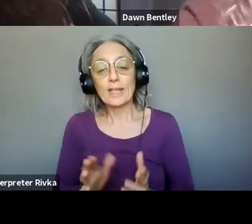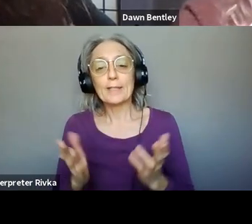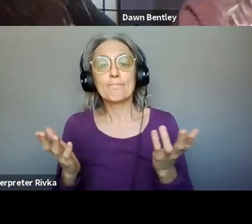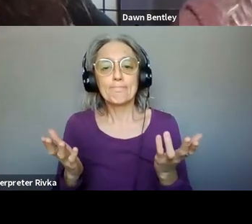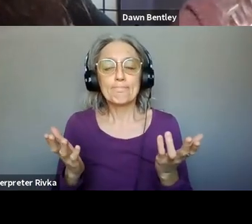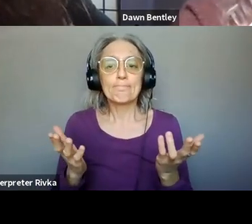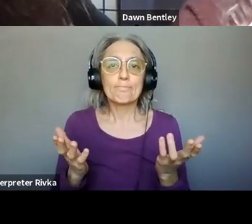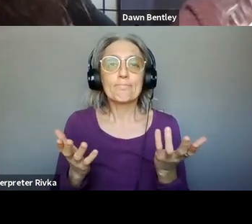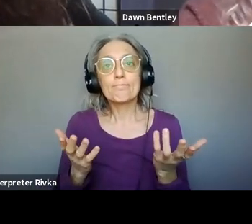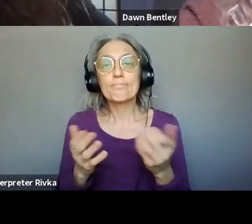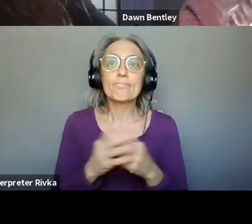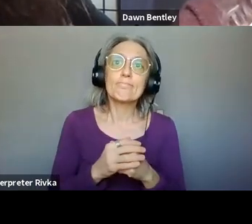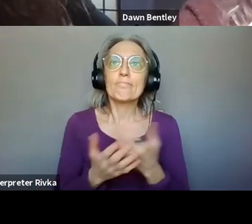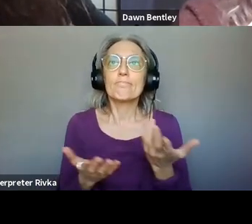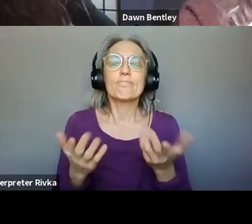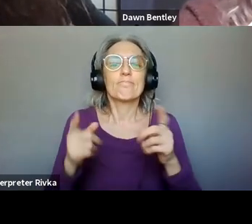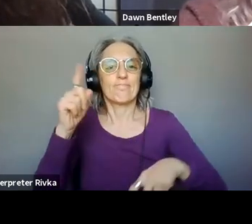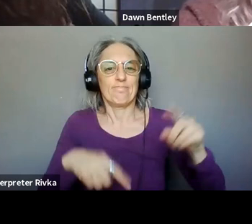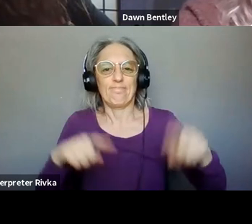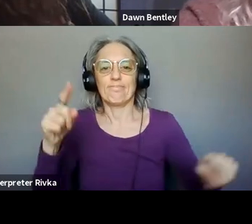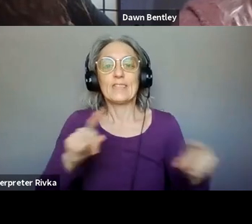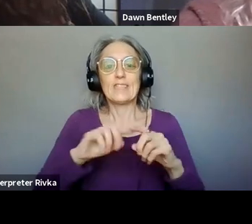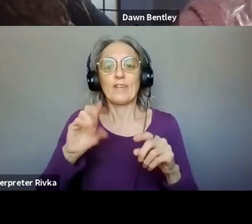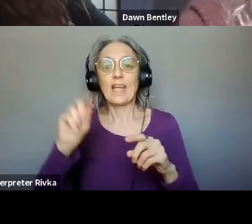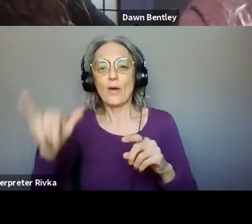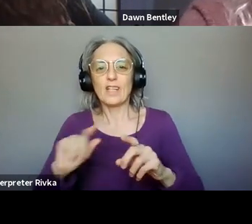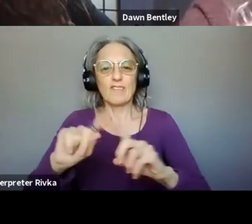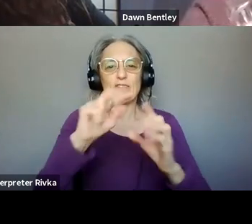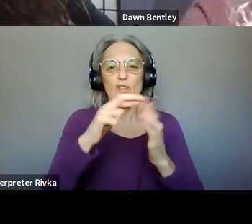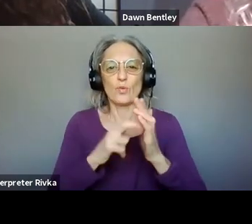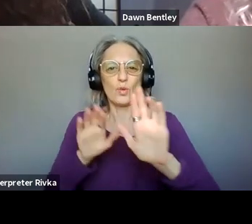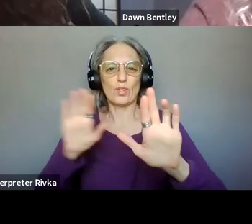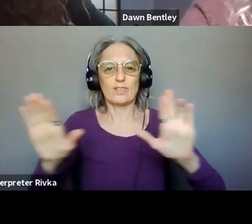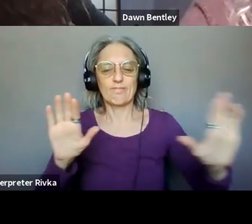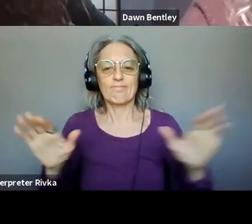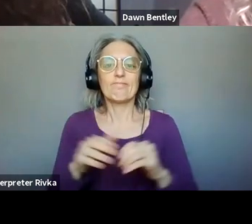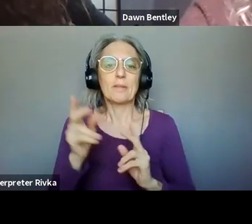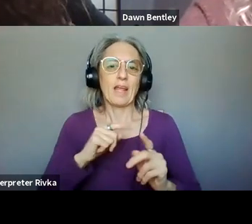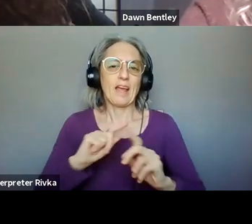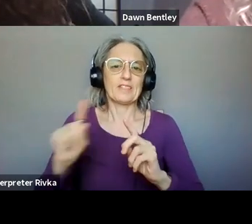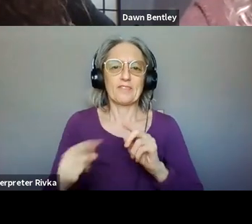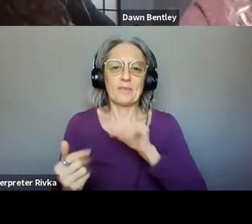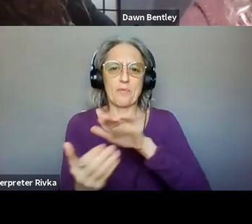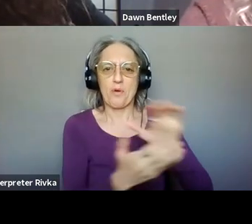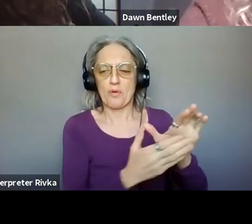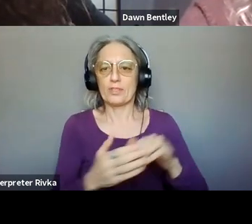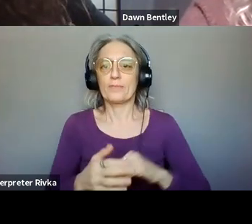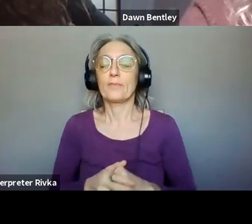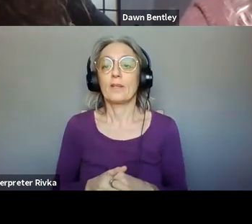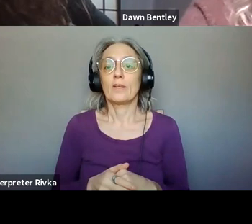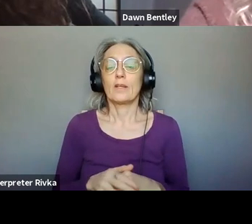that sometimes there are different rules in different counties, and people operate differently. As Dawn